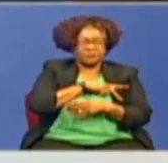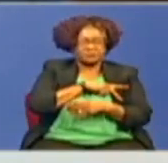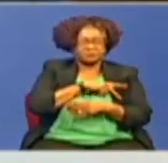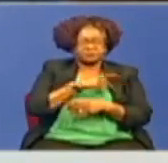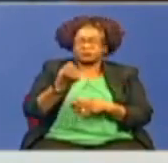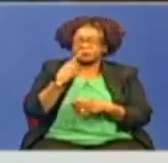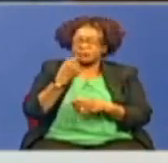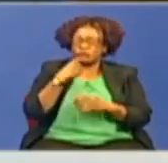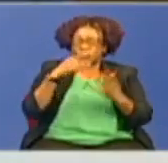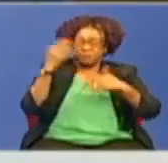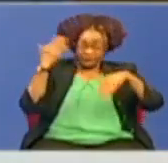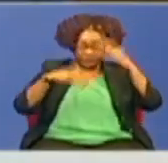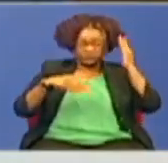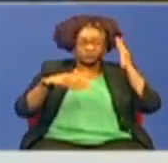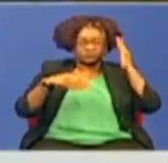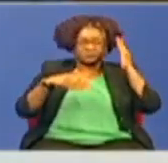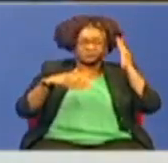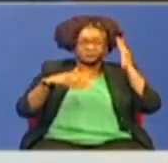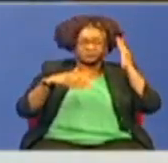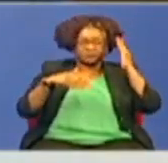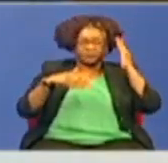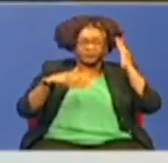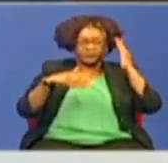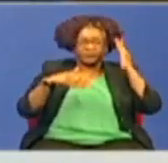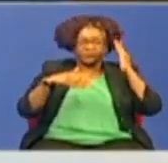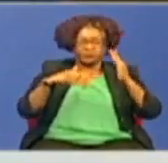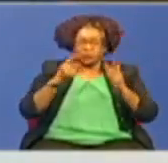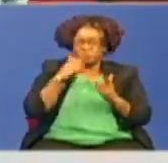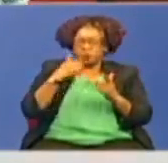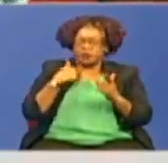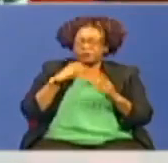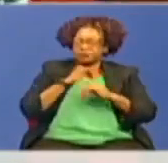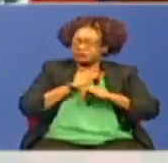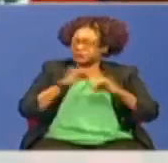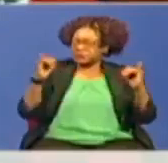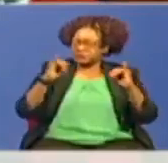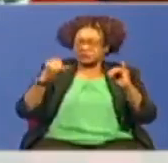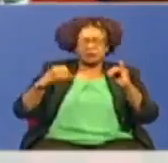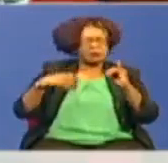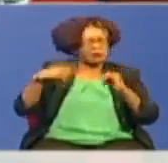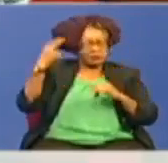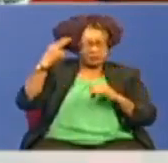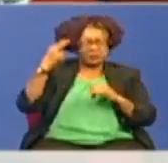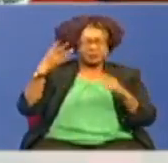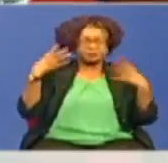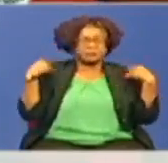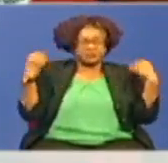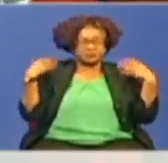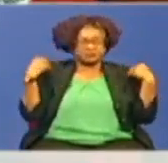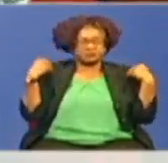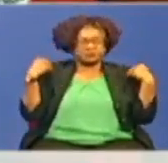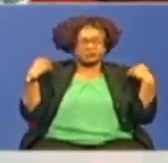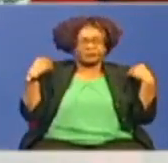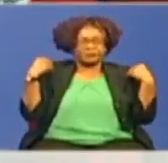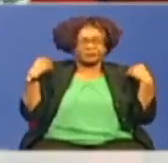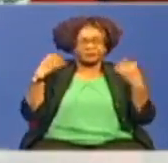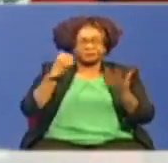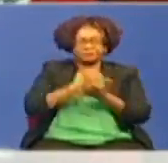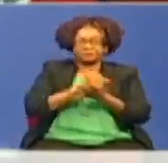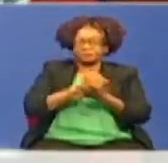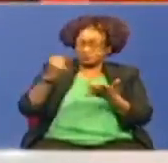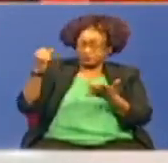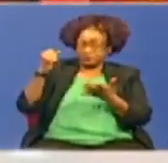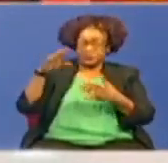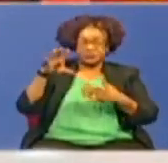medical profession of high integrity and practice. At one point, suspended procurement director at KEMSA Charles